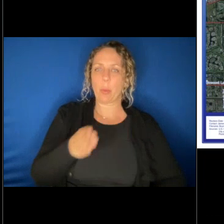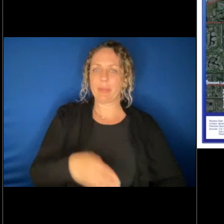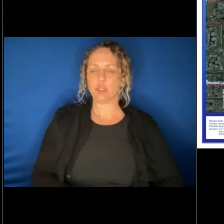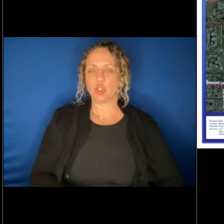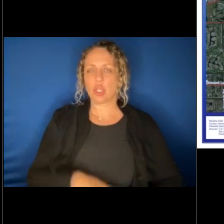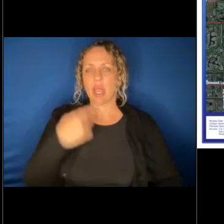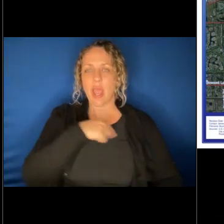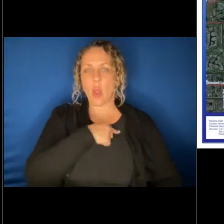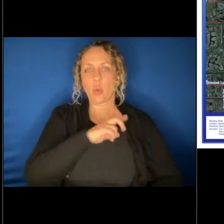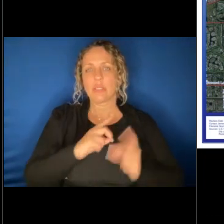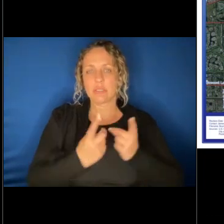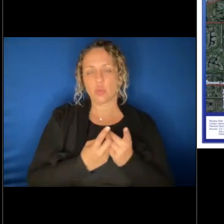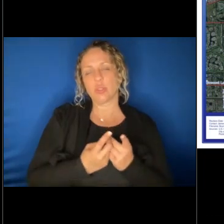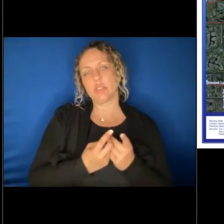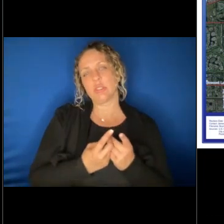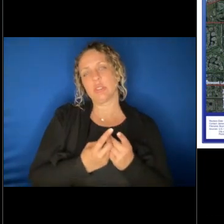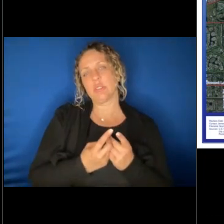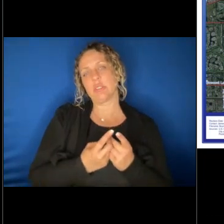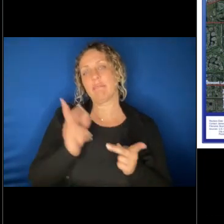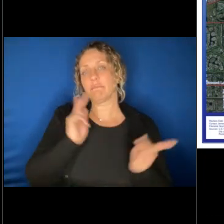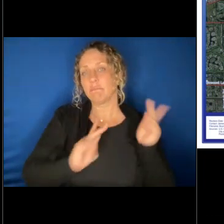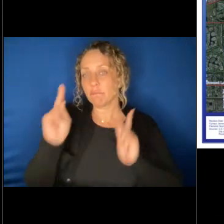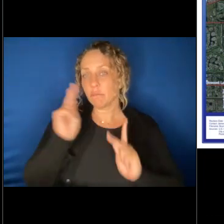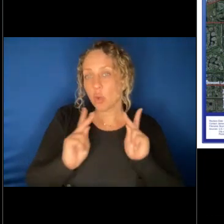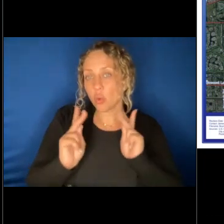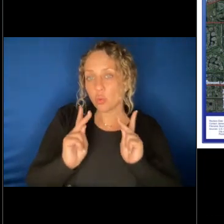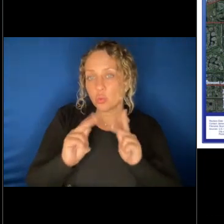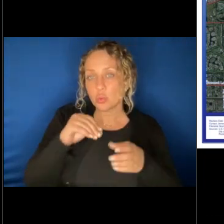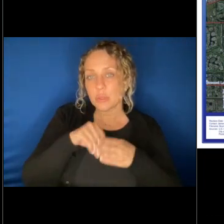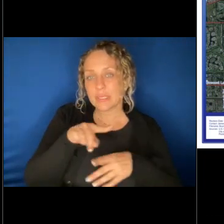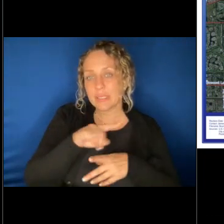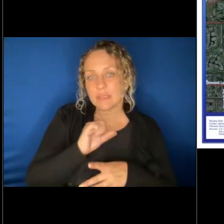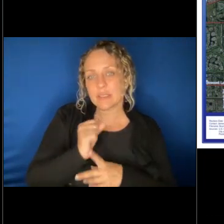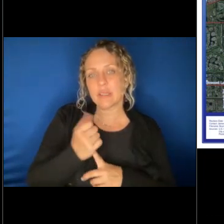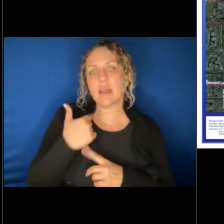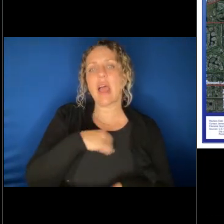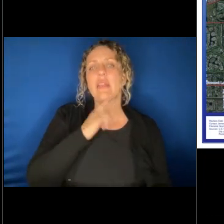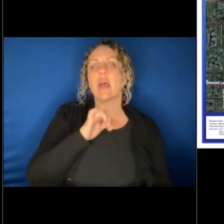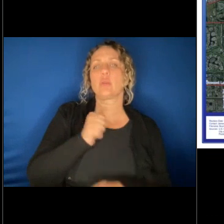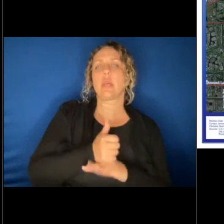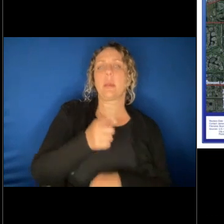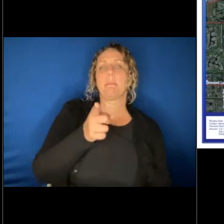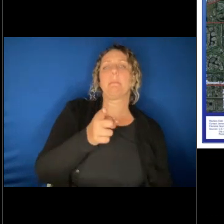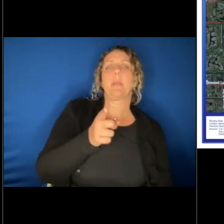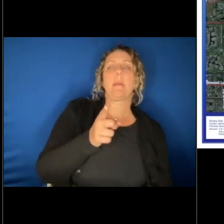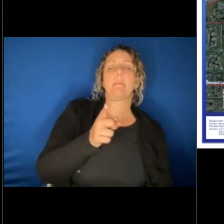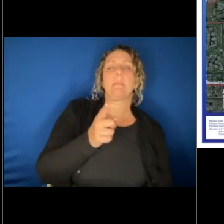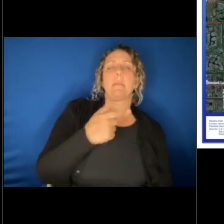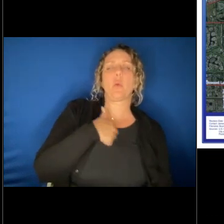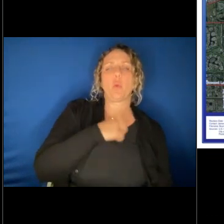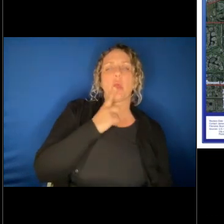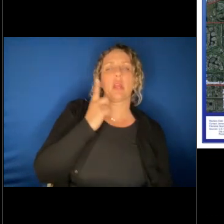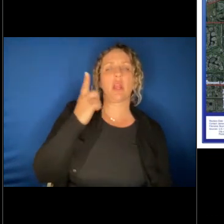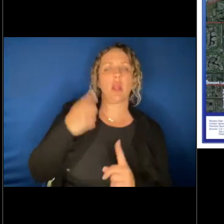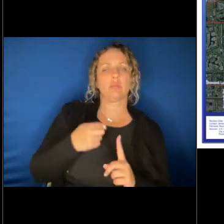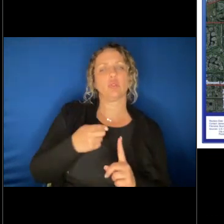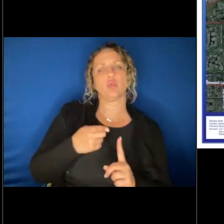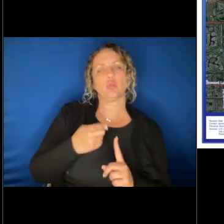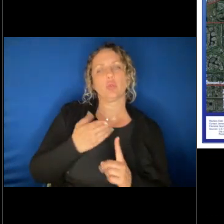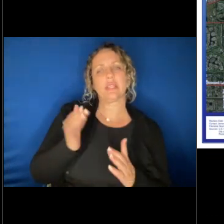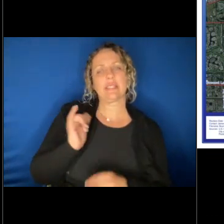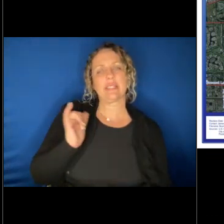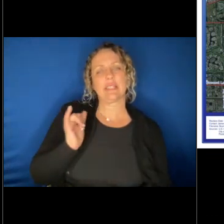Every district votes within its set, and that's how it's set up. And when it comes to things